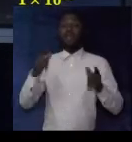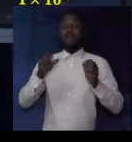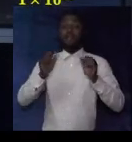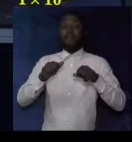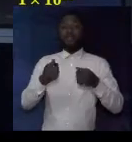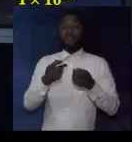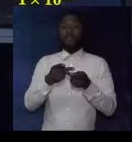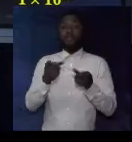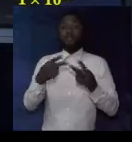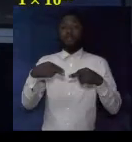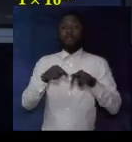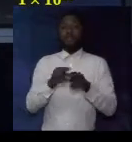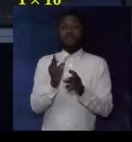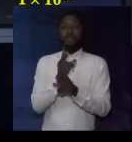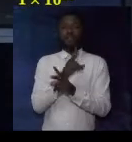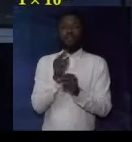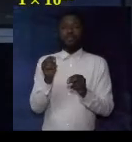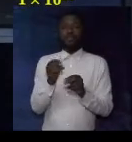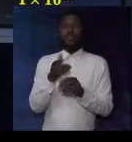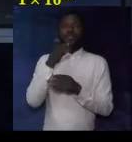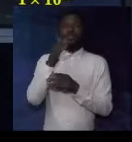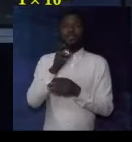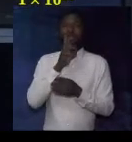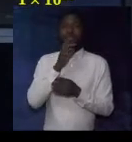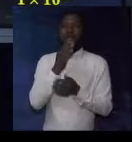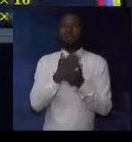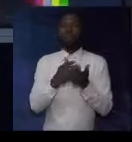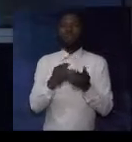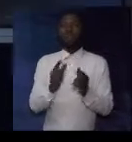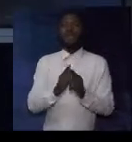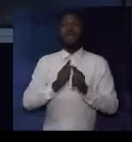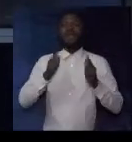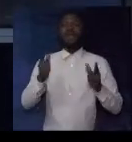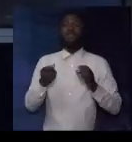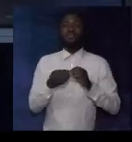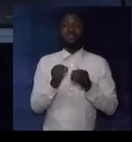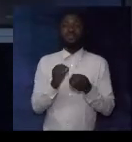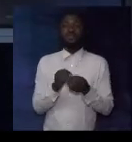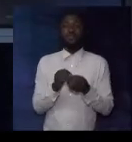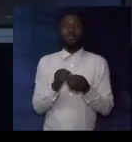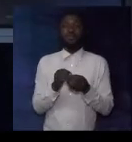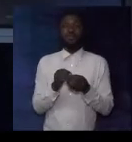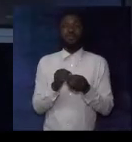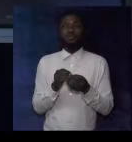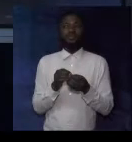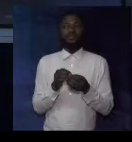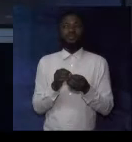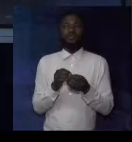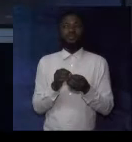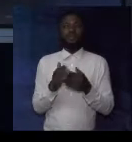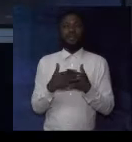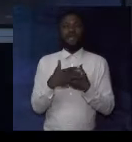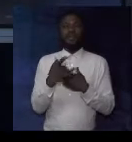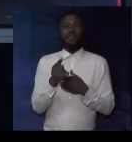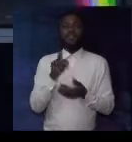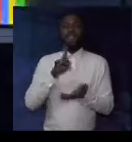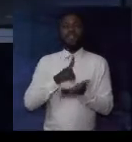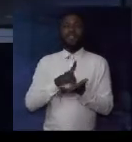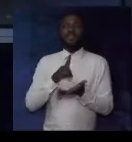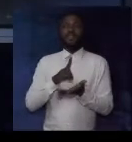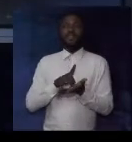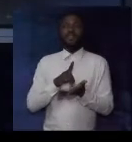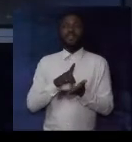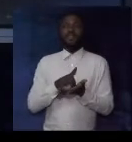the largest possible place value? No. There are some really, really, really large numbers after